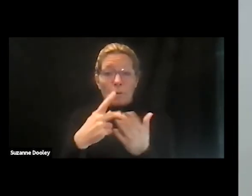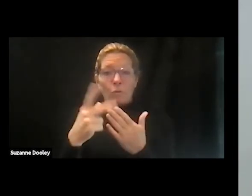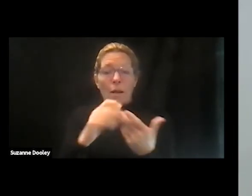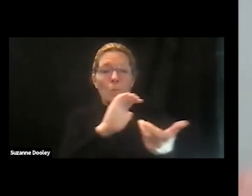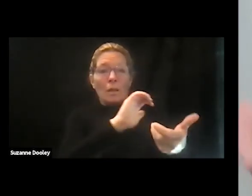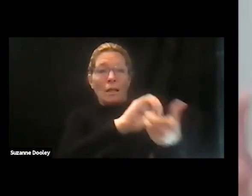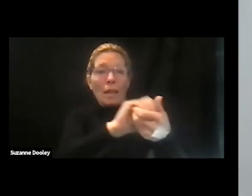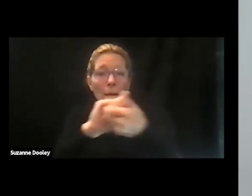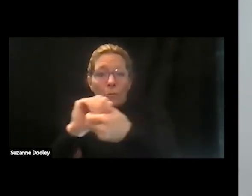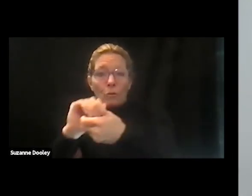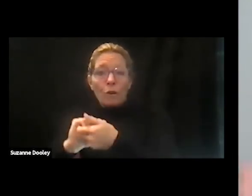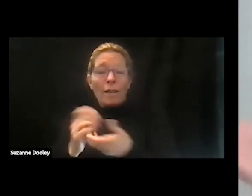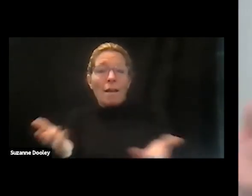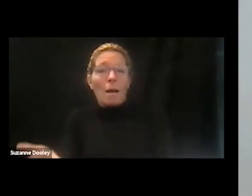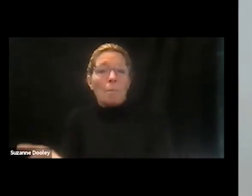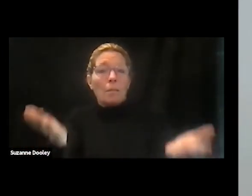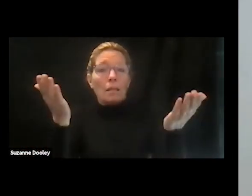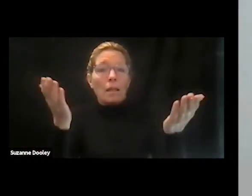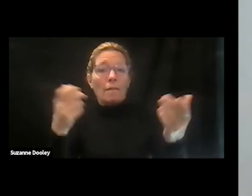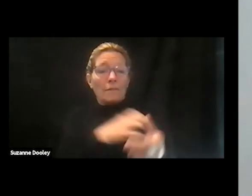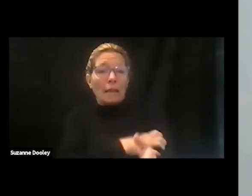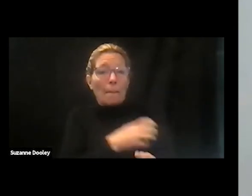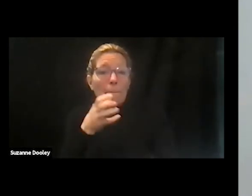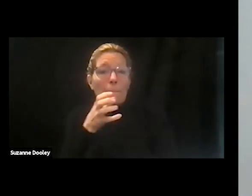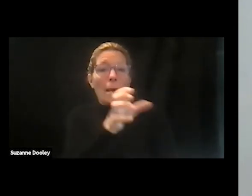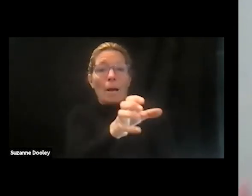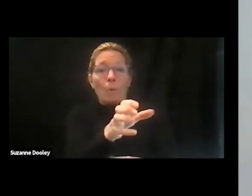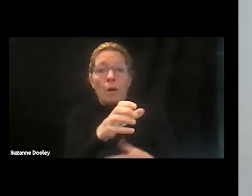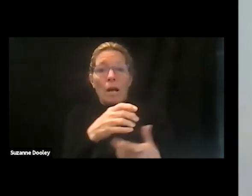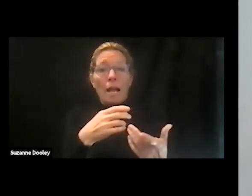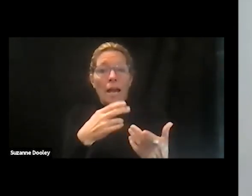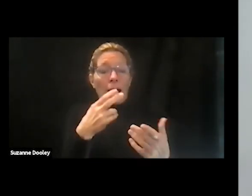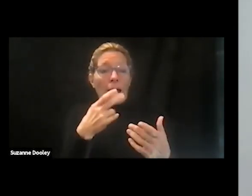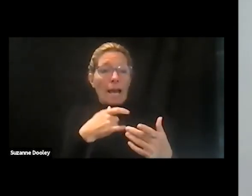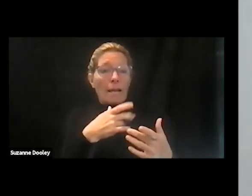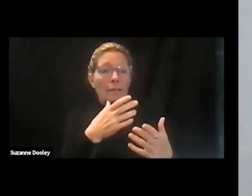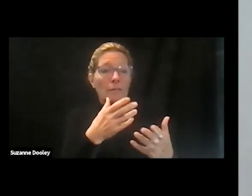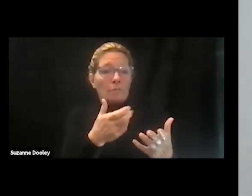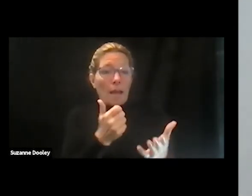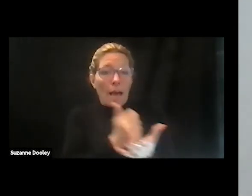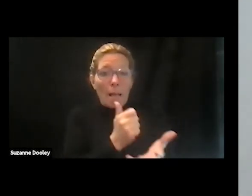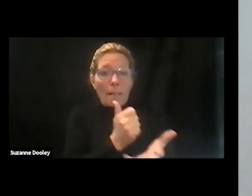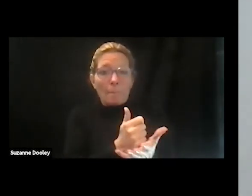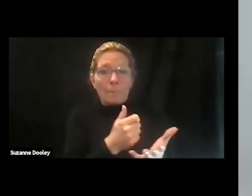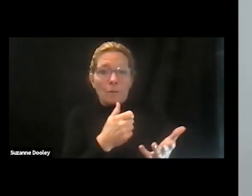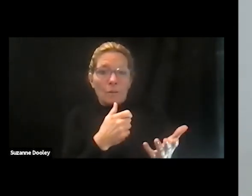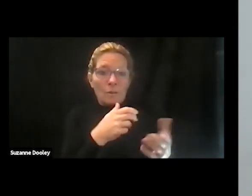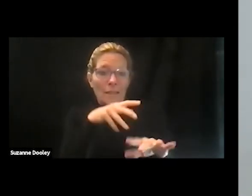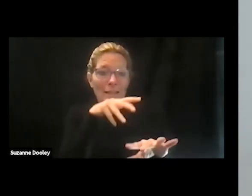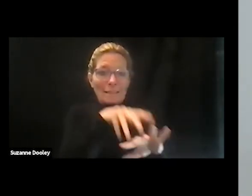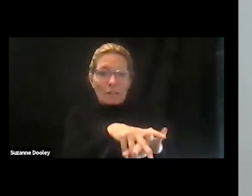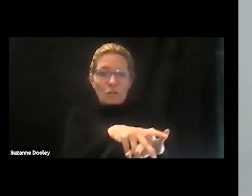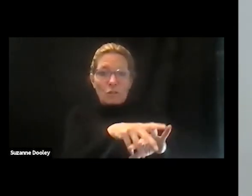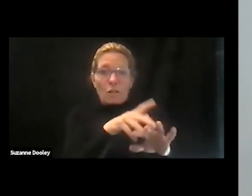and uplift, empower, and resource Indigenous communities to in their kind of self-determined approach